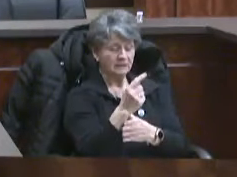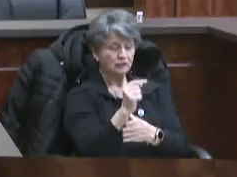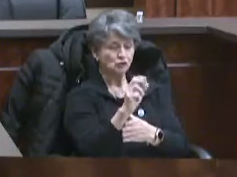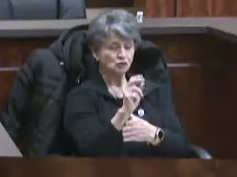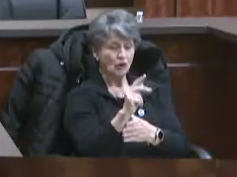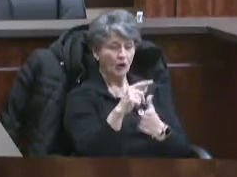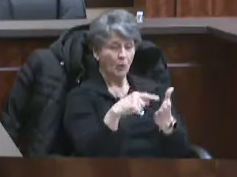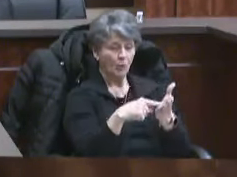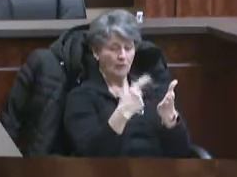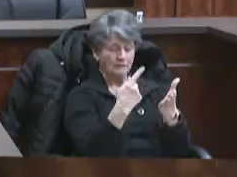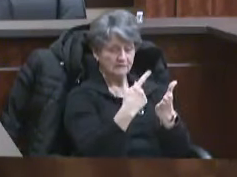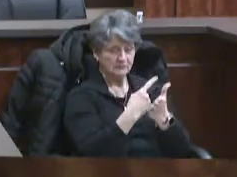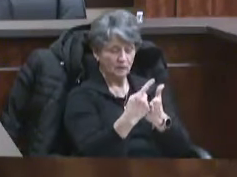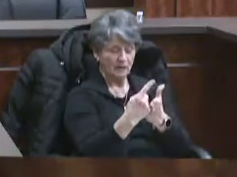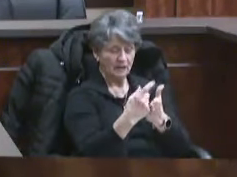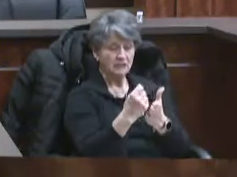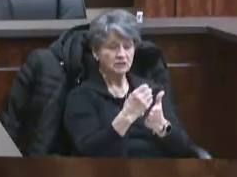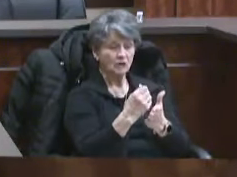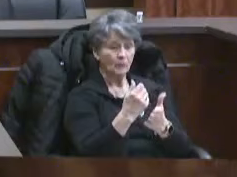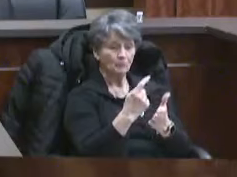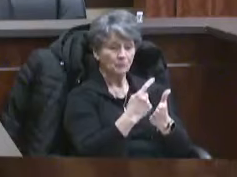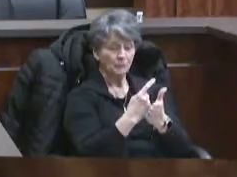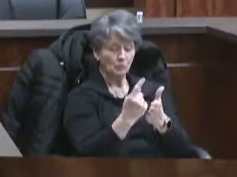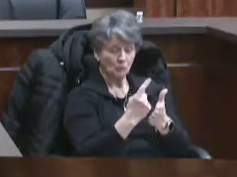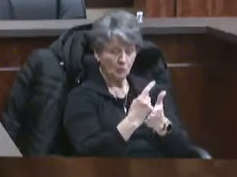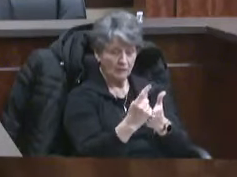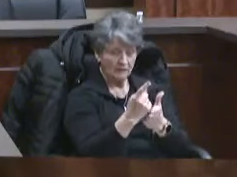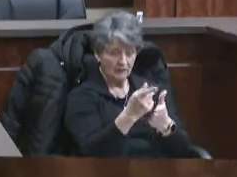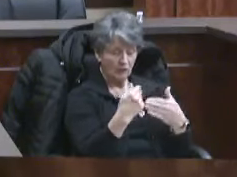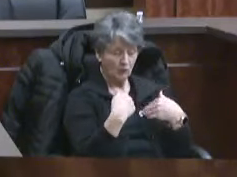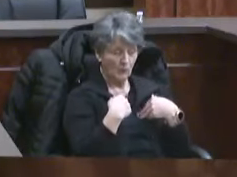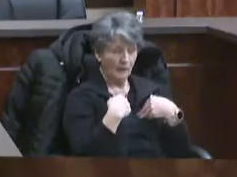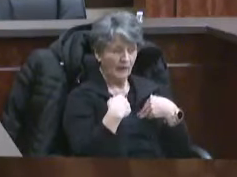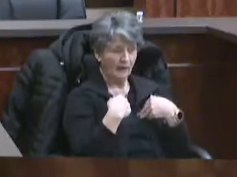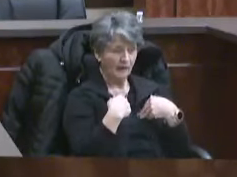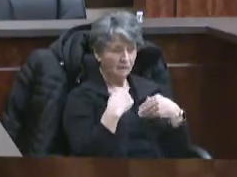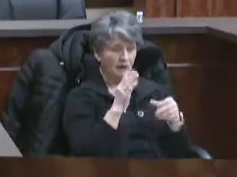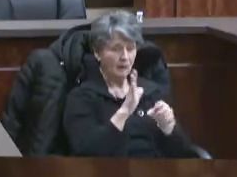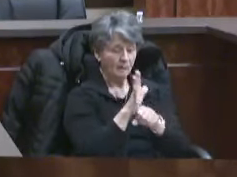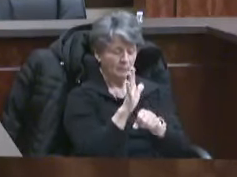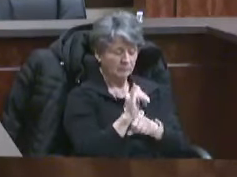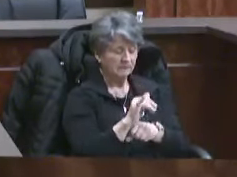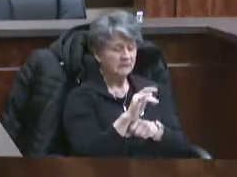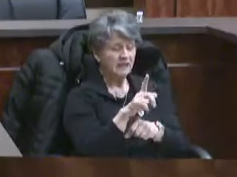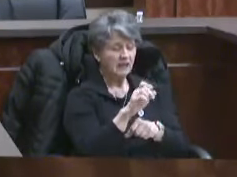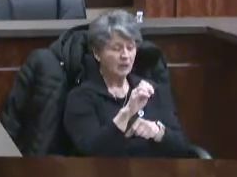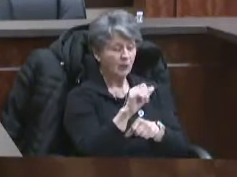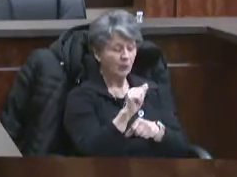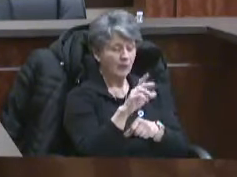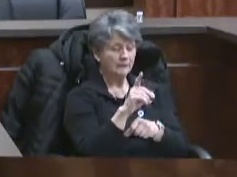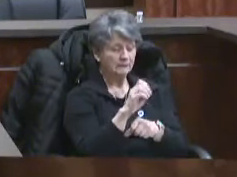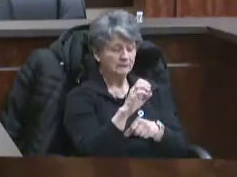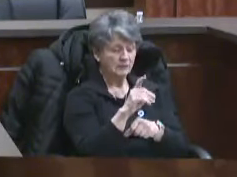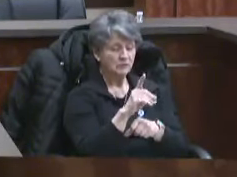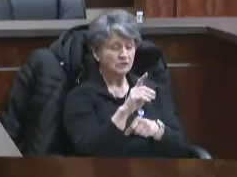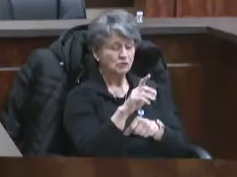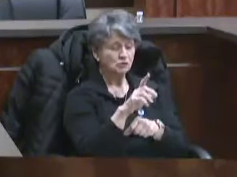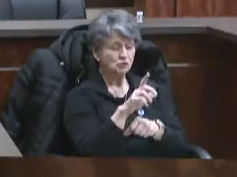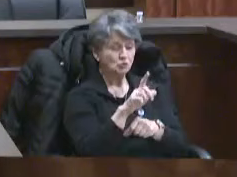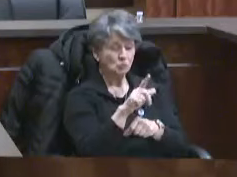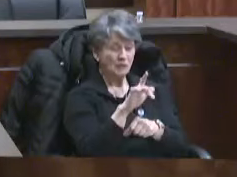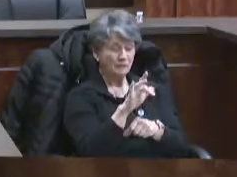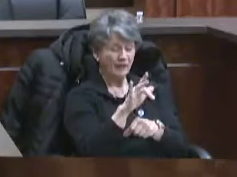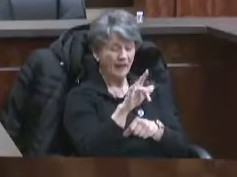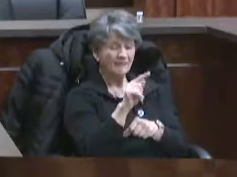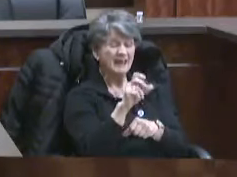once. So each week, you have fully loaded, you'd have a 25-ton vehicle